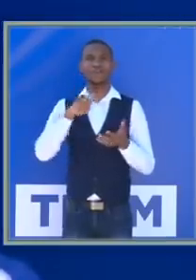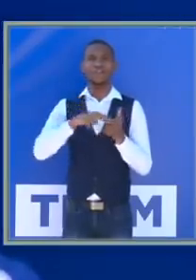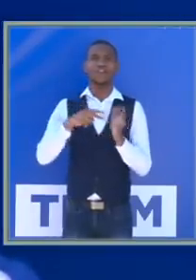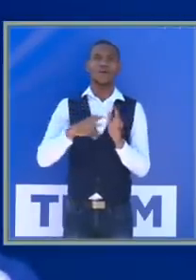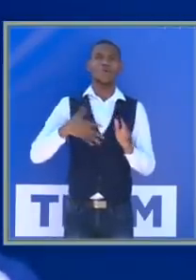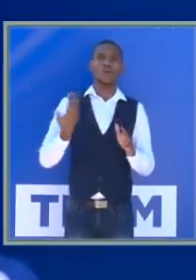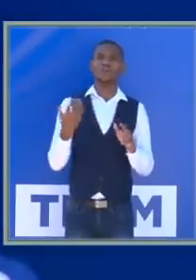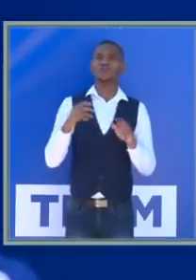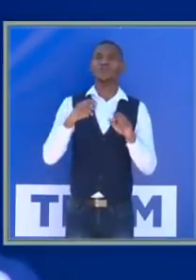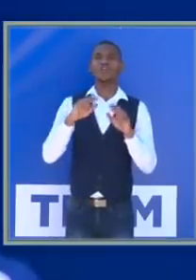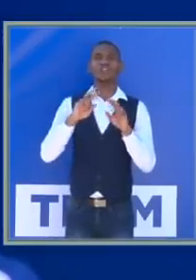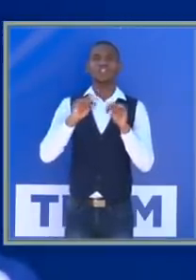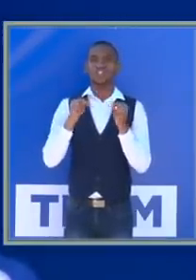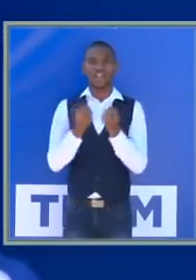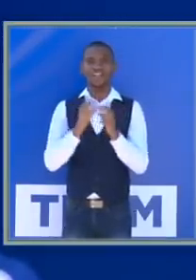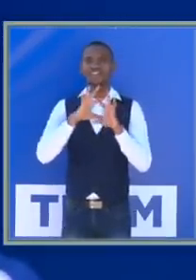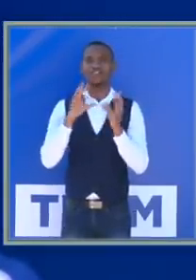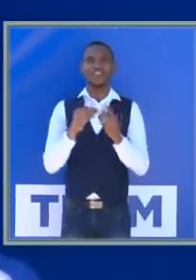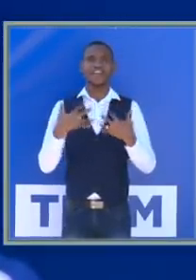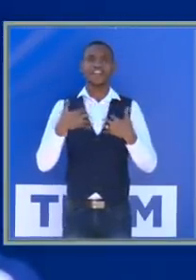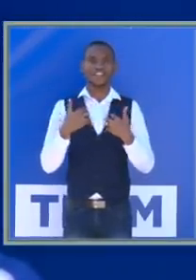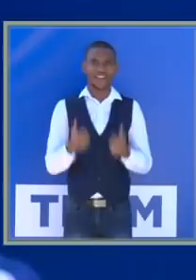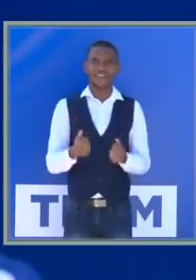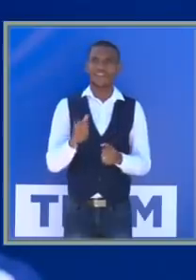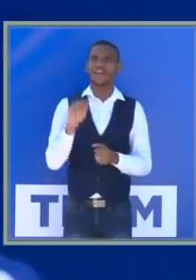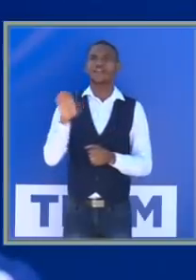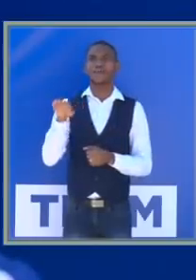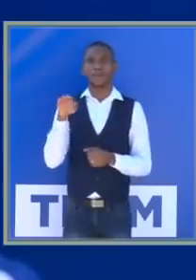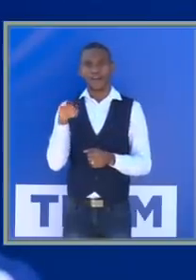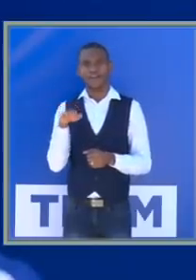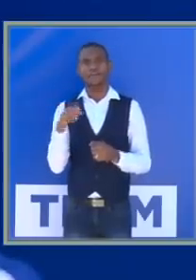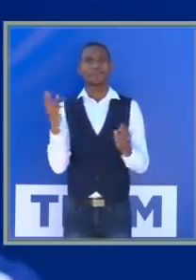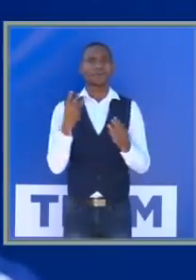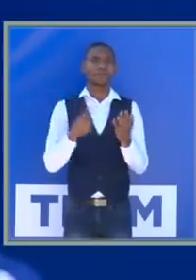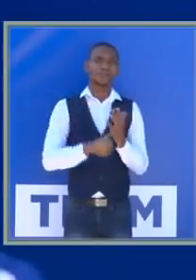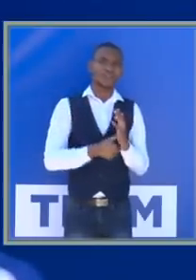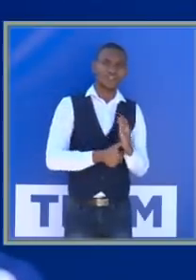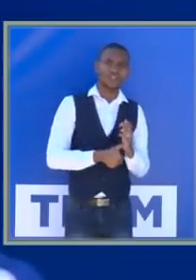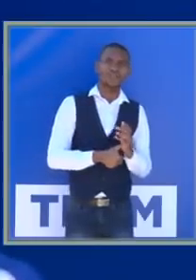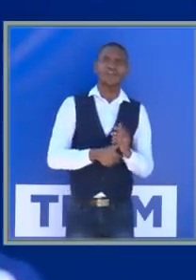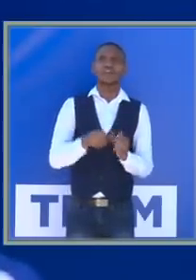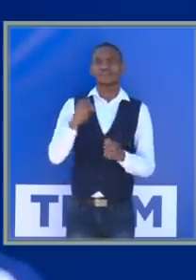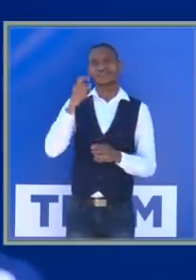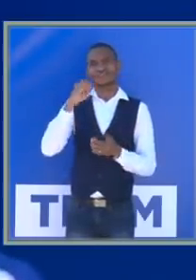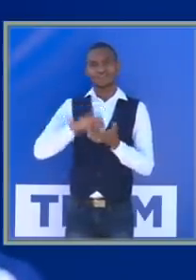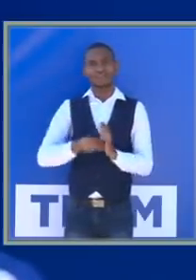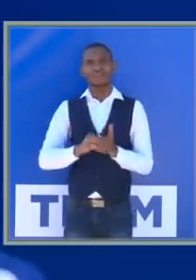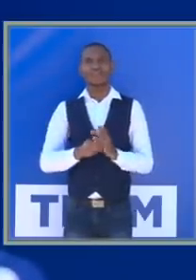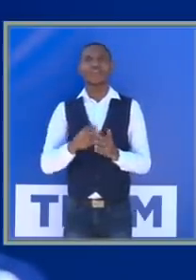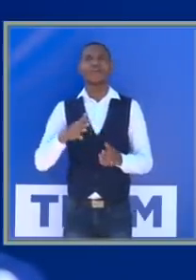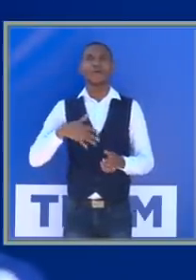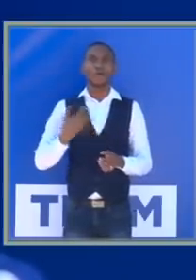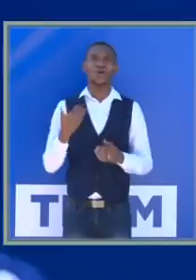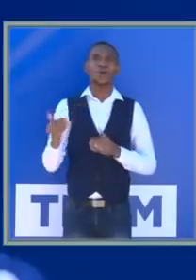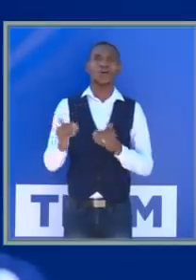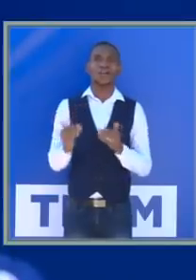nationalize everything. Healthcare, the Reserve Bank, people's pension. Baslege. They are now even